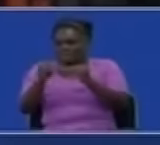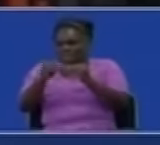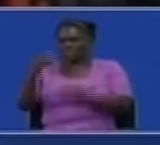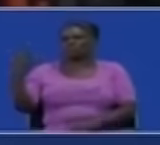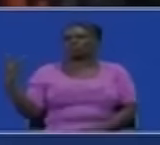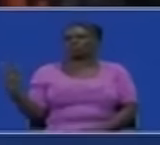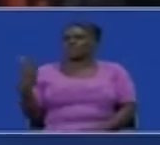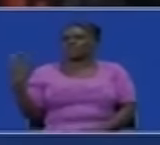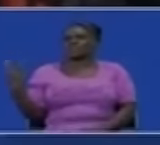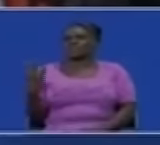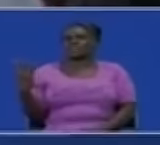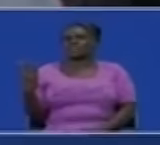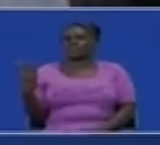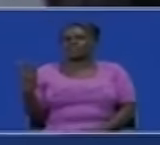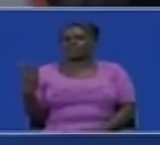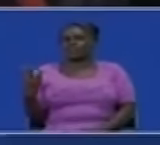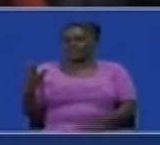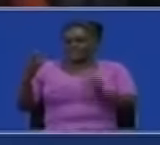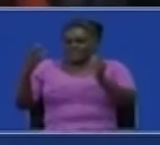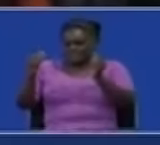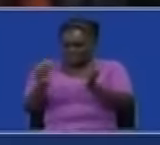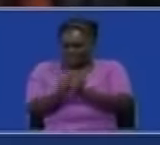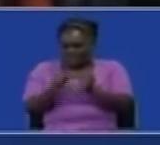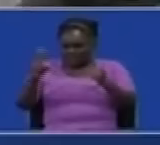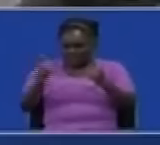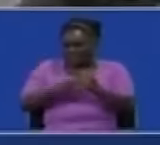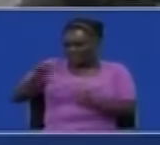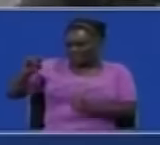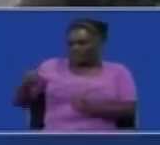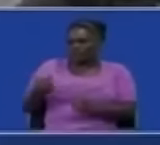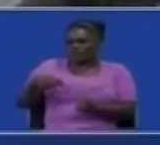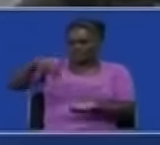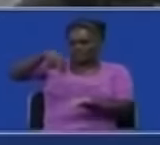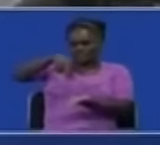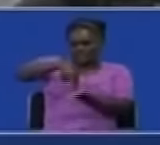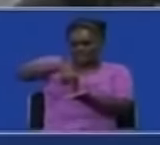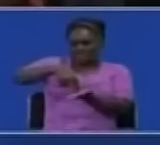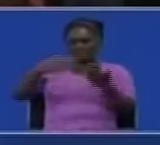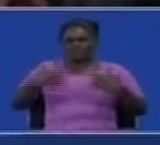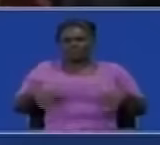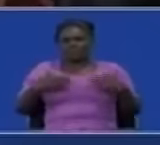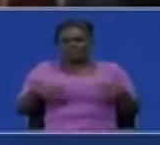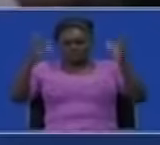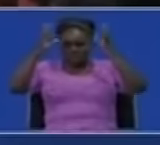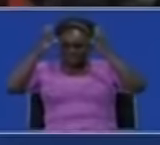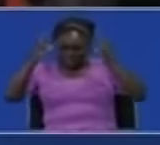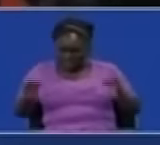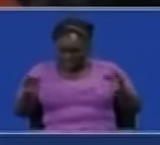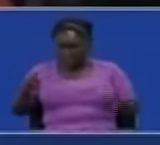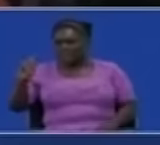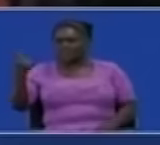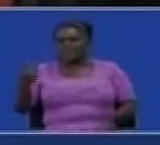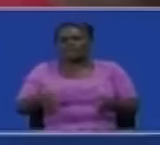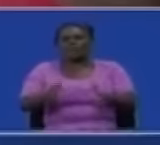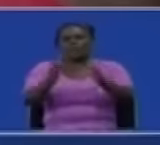Jumatano. Watu 10,000 na saiti ambao wote wanasimama viti kuamua Kenya